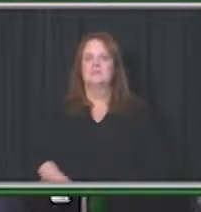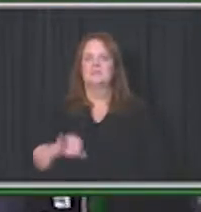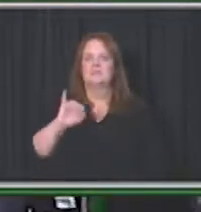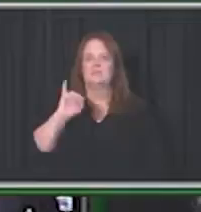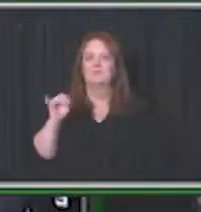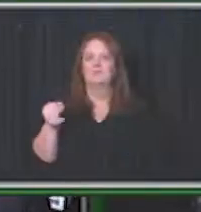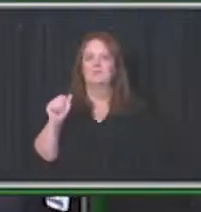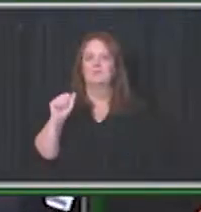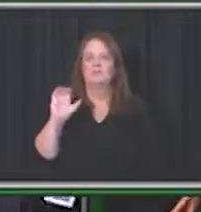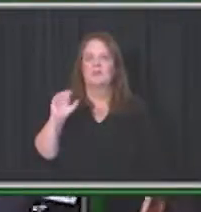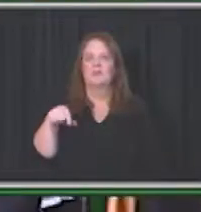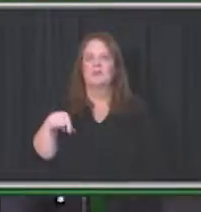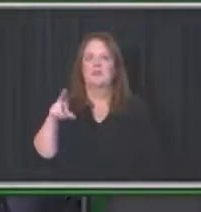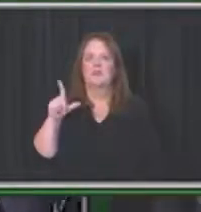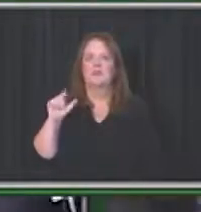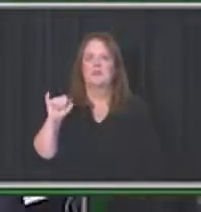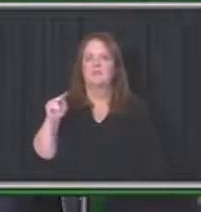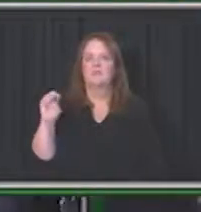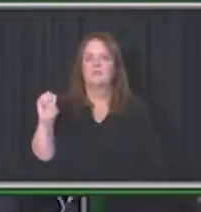Jacqueline Rice.